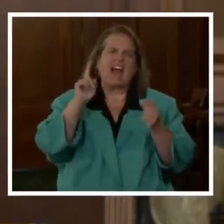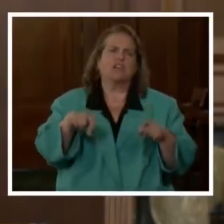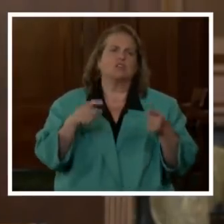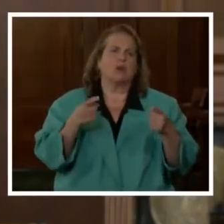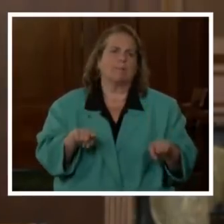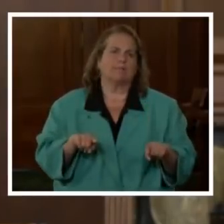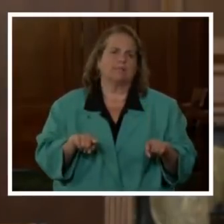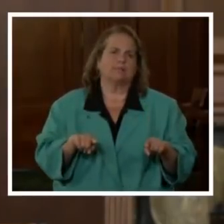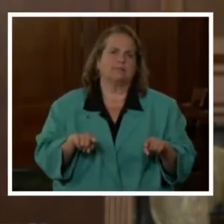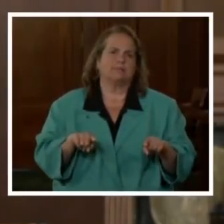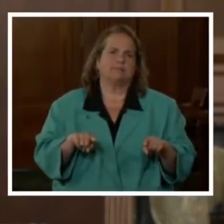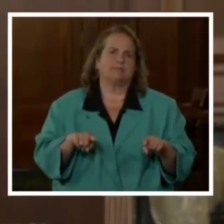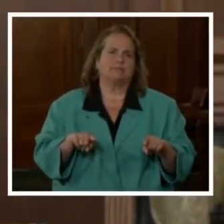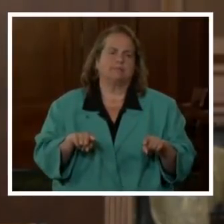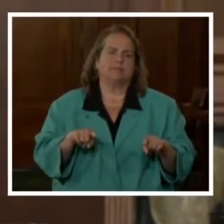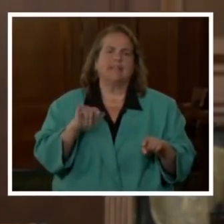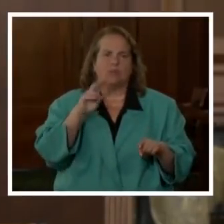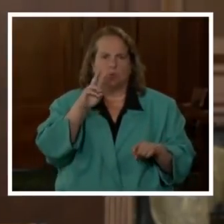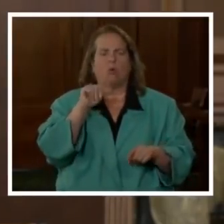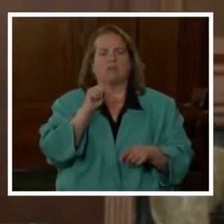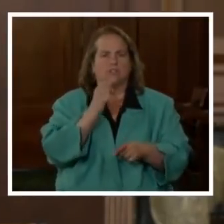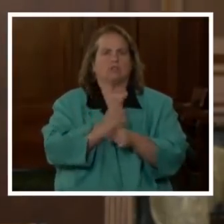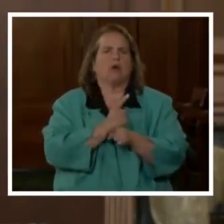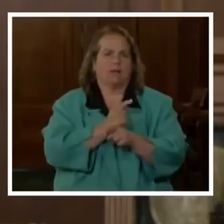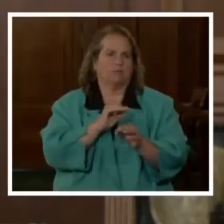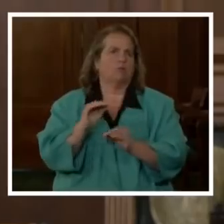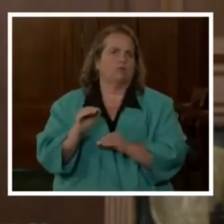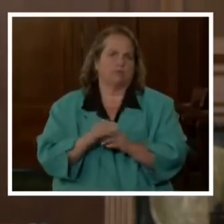It had to happen. It was the right move.